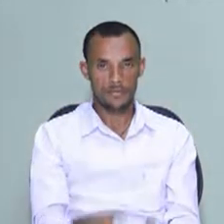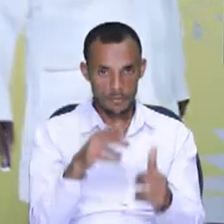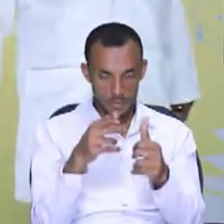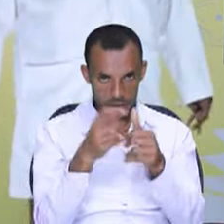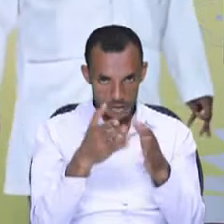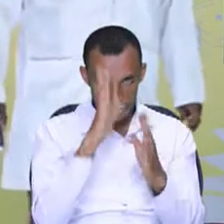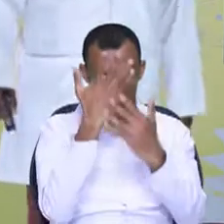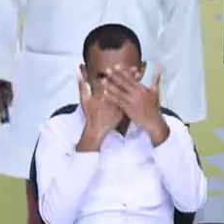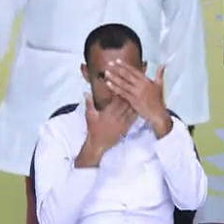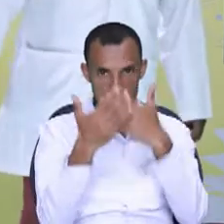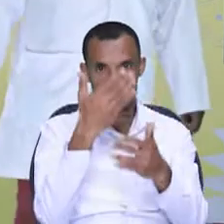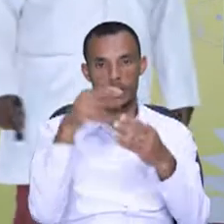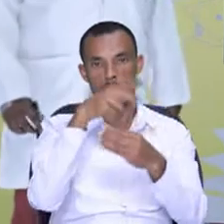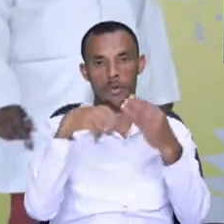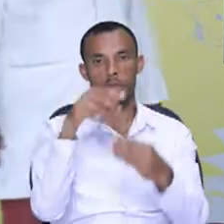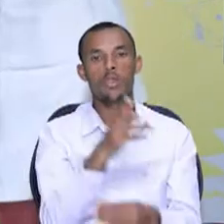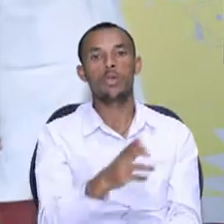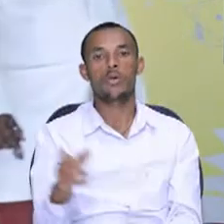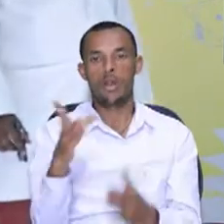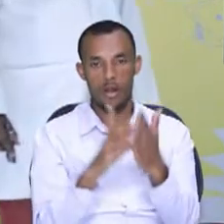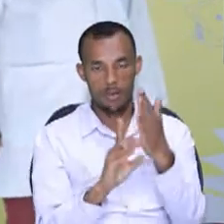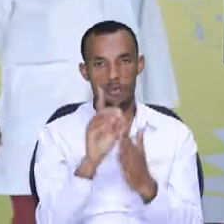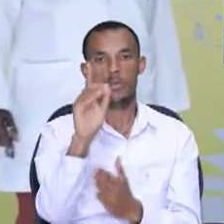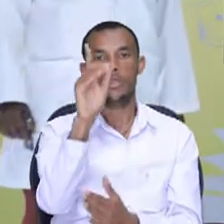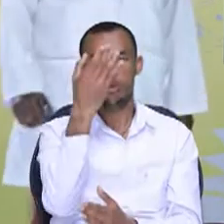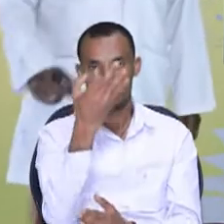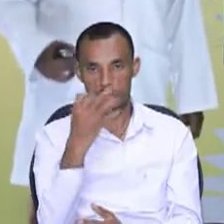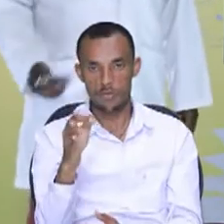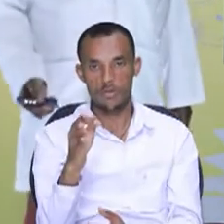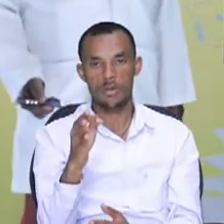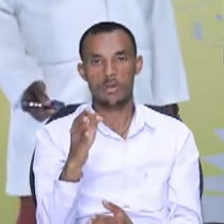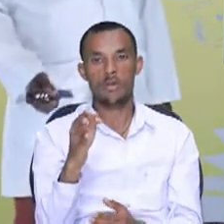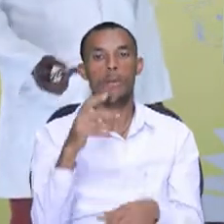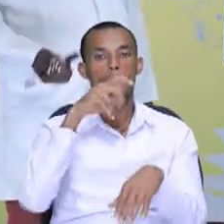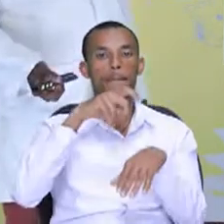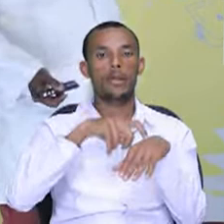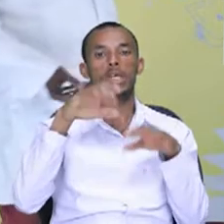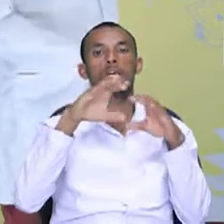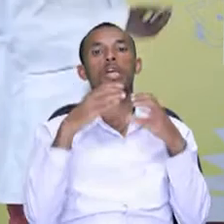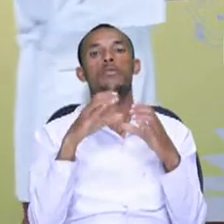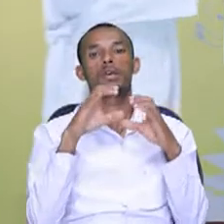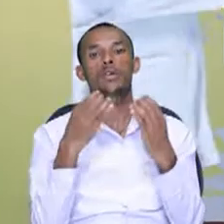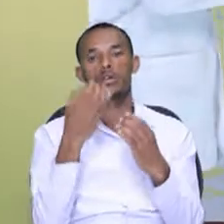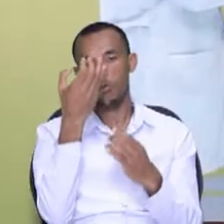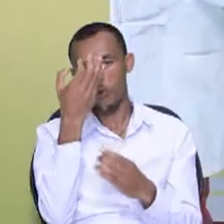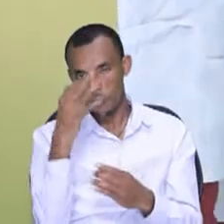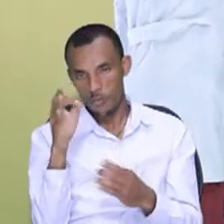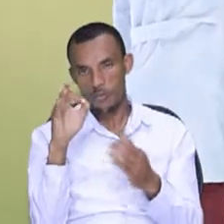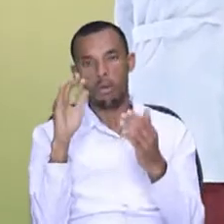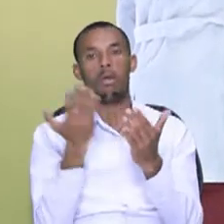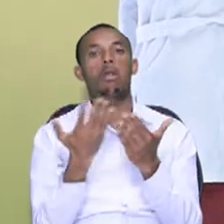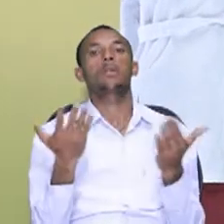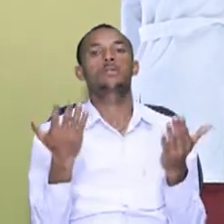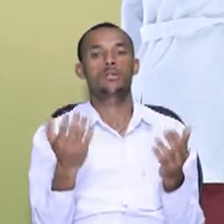First, let us discuss about historical development of the periodic classification of